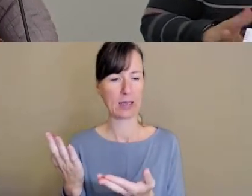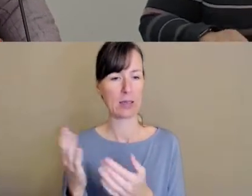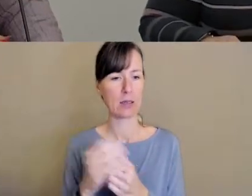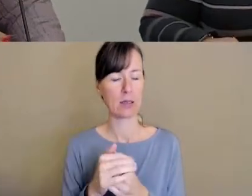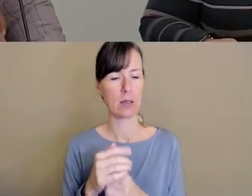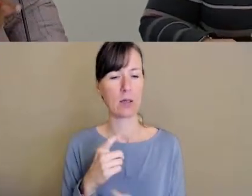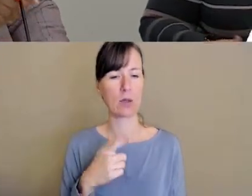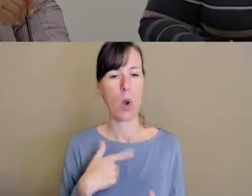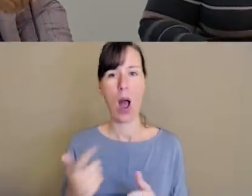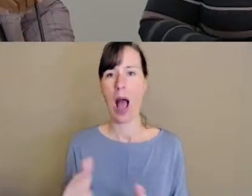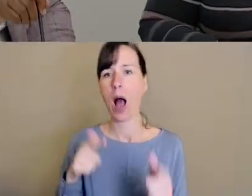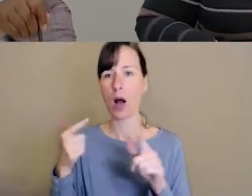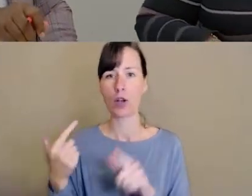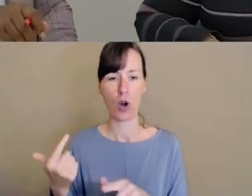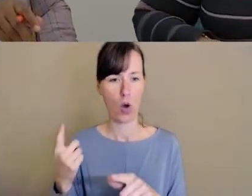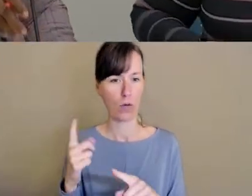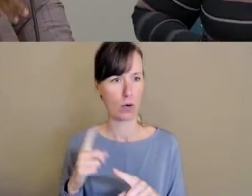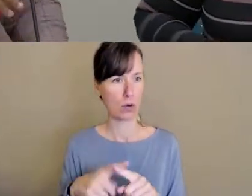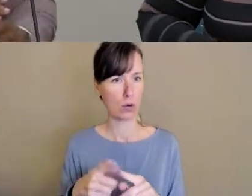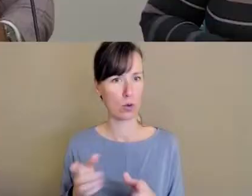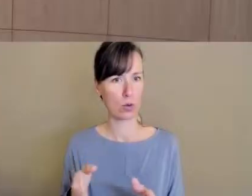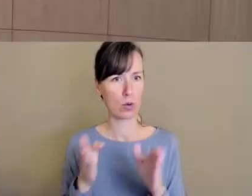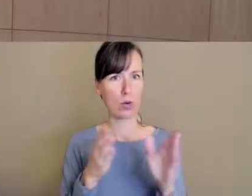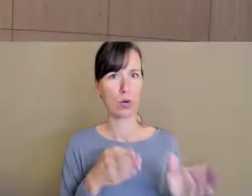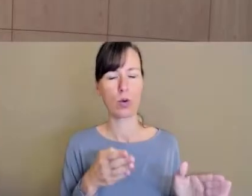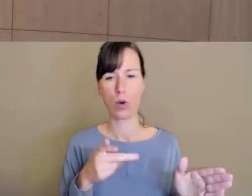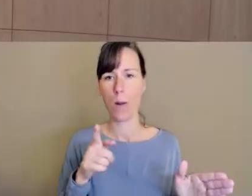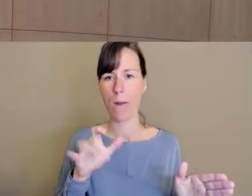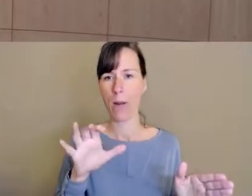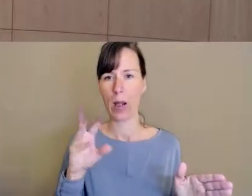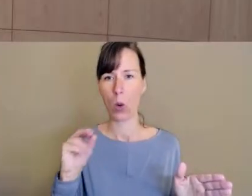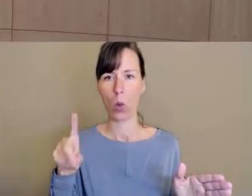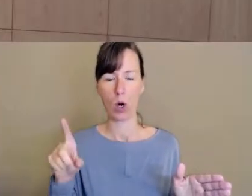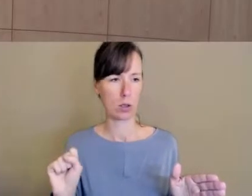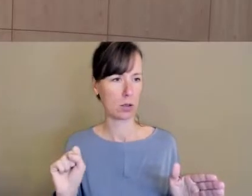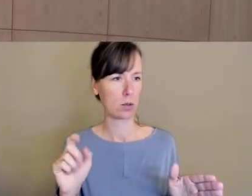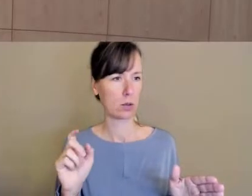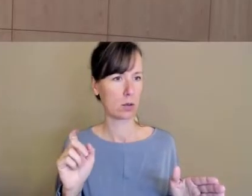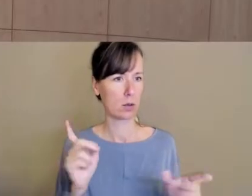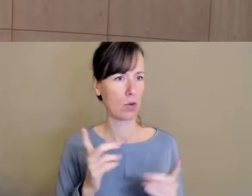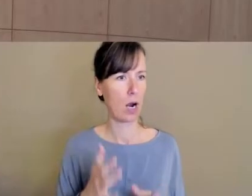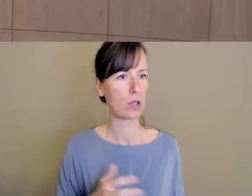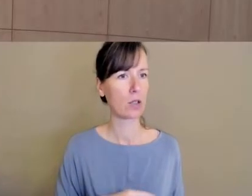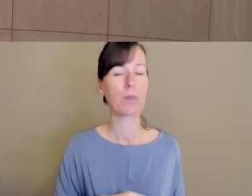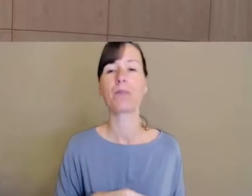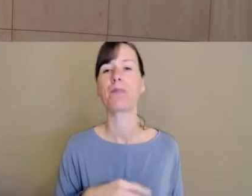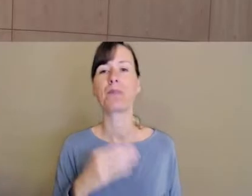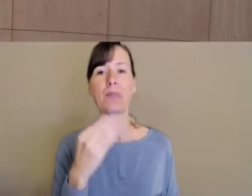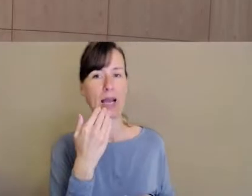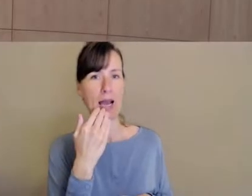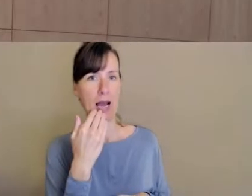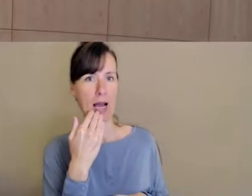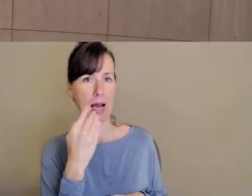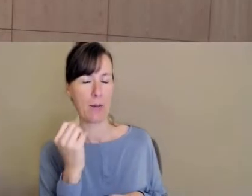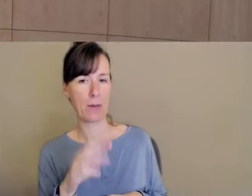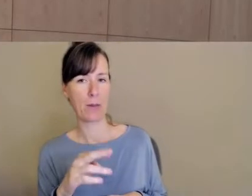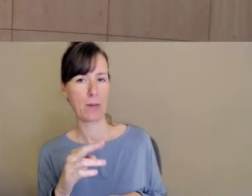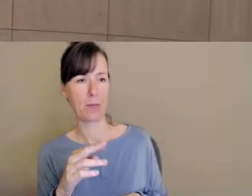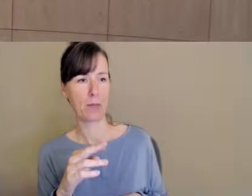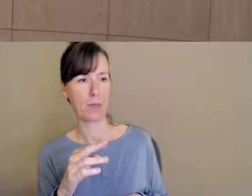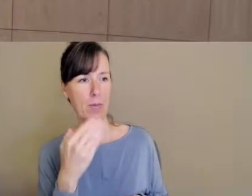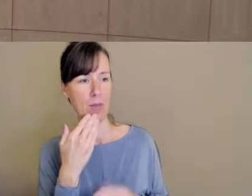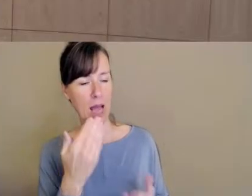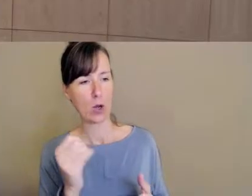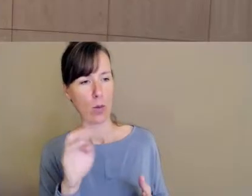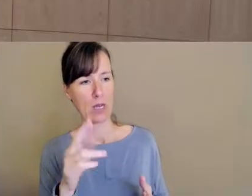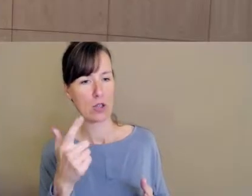Department. Thank you, Mr. Galloway. Good evening, Mr. Mayor and Council and Town of Cheverly. Mr. Cardenas